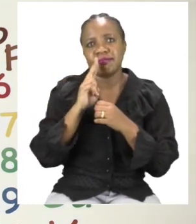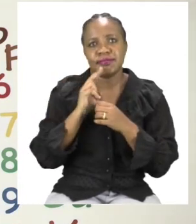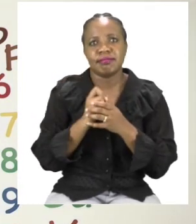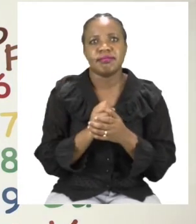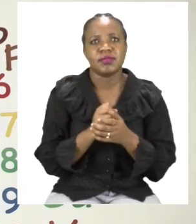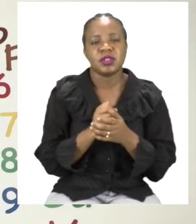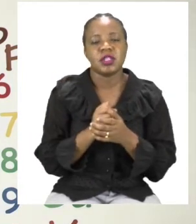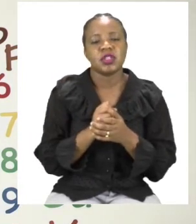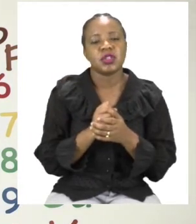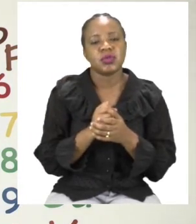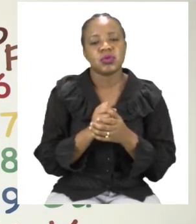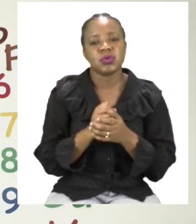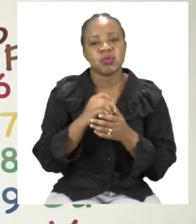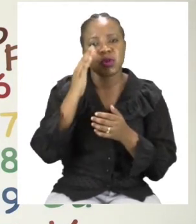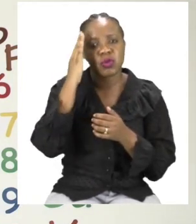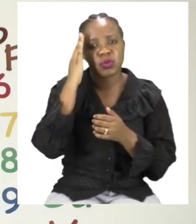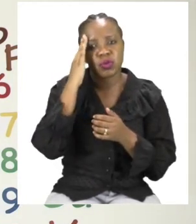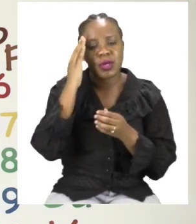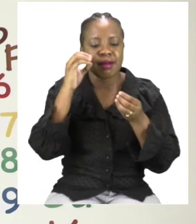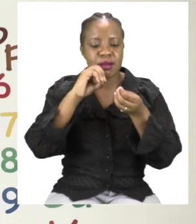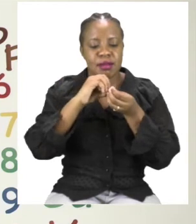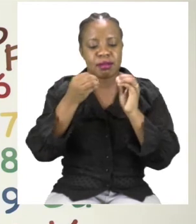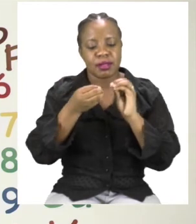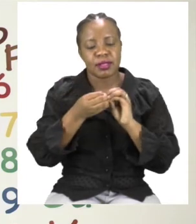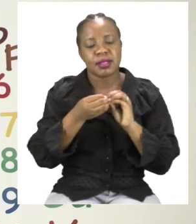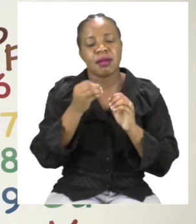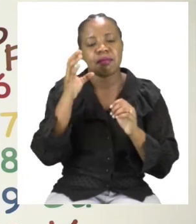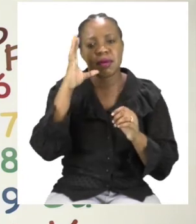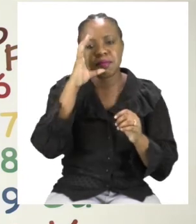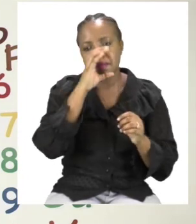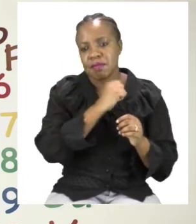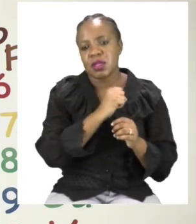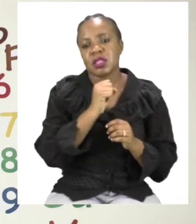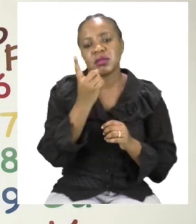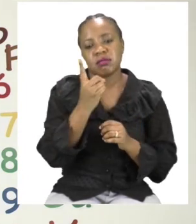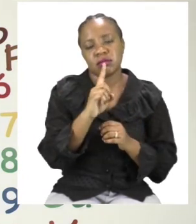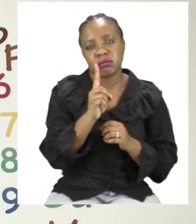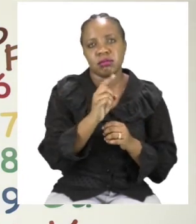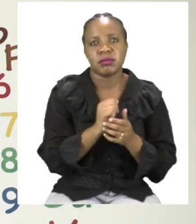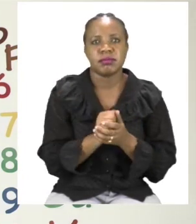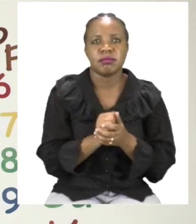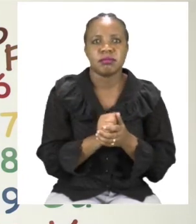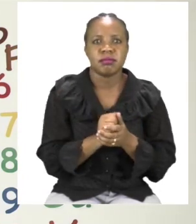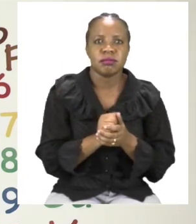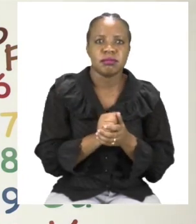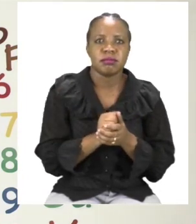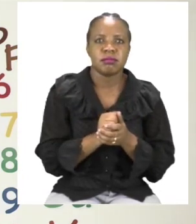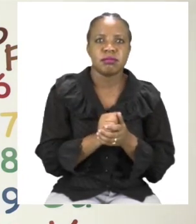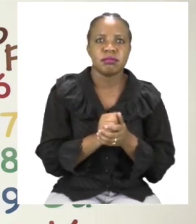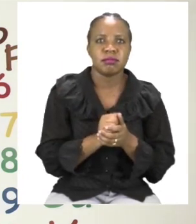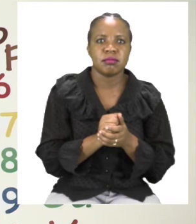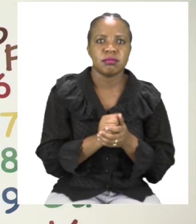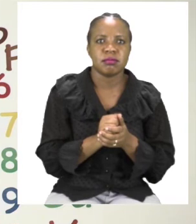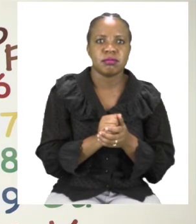finding the missing number and not what is behind the equal sign. So you need to make sure that you subtract your